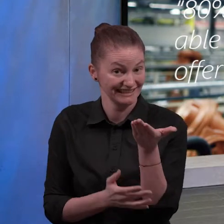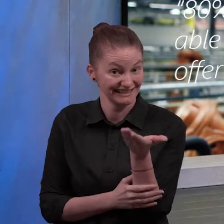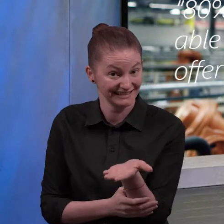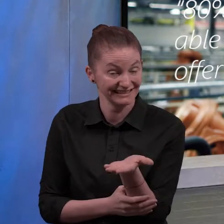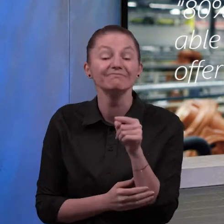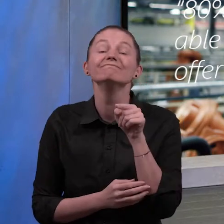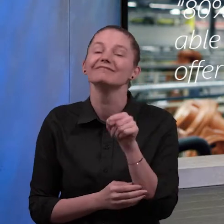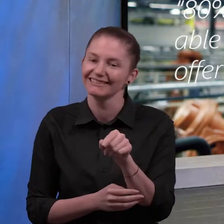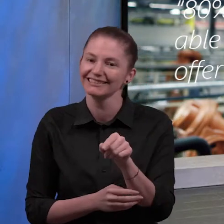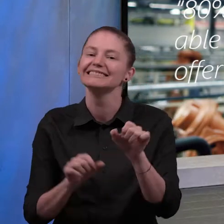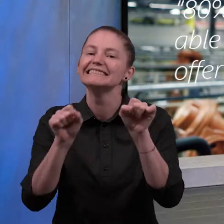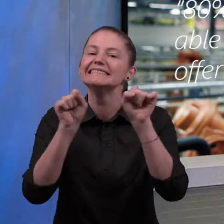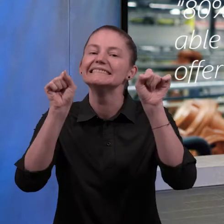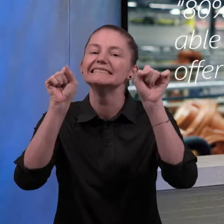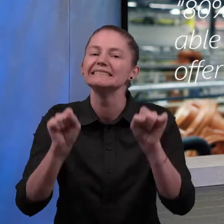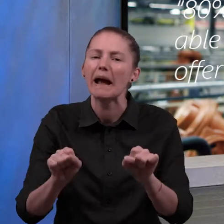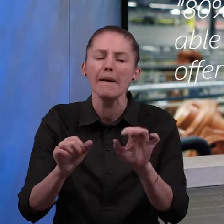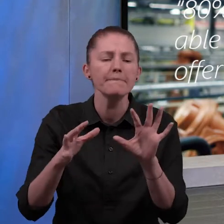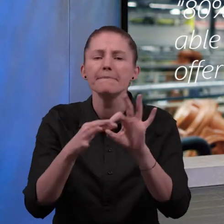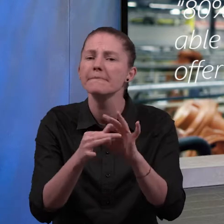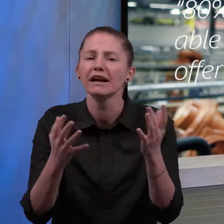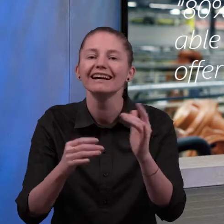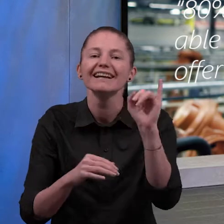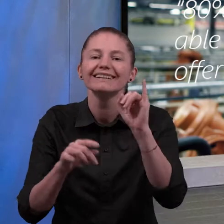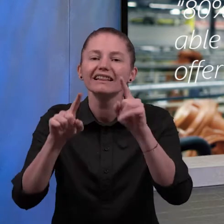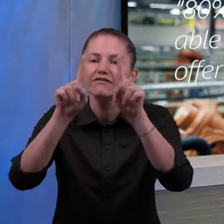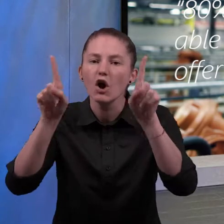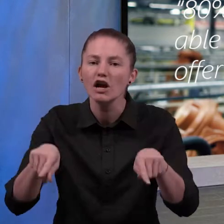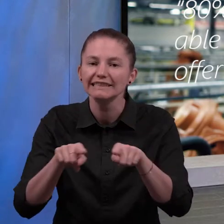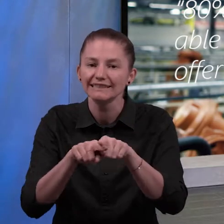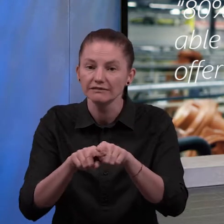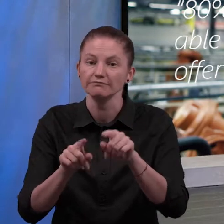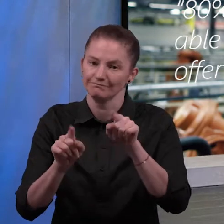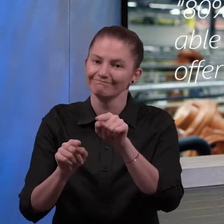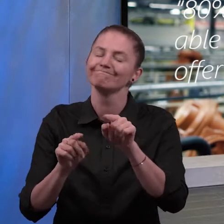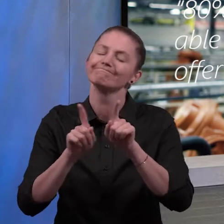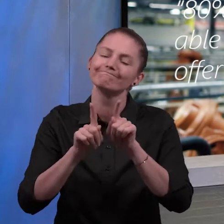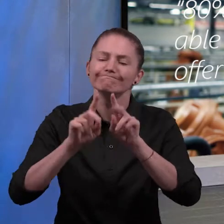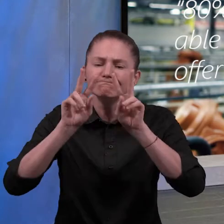extract values, and then use them in an application.